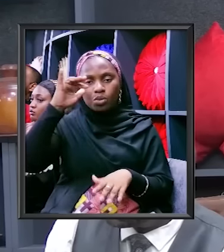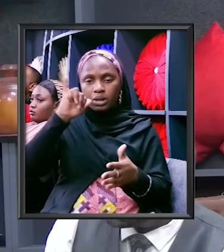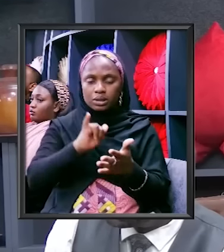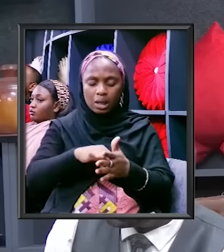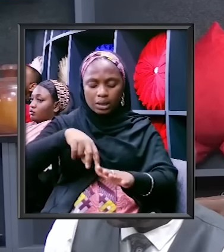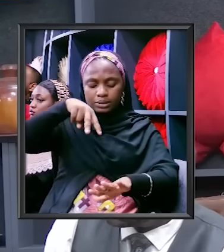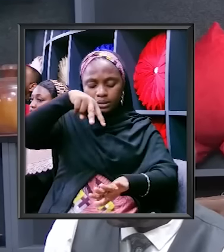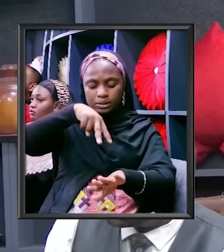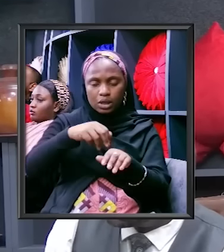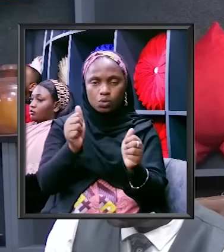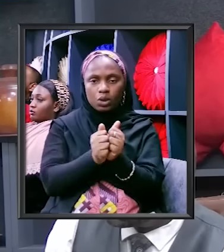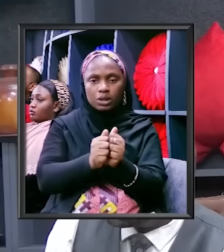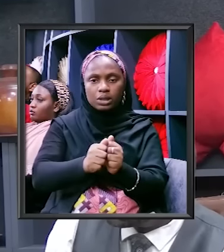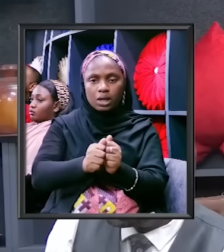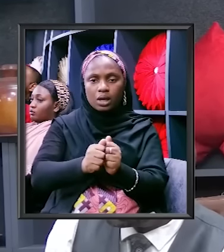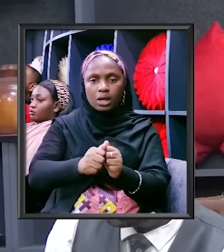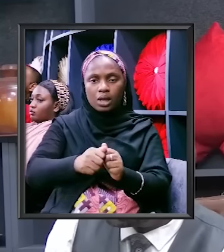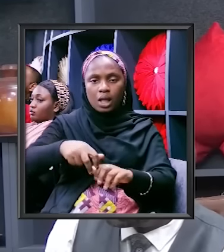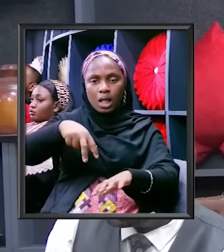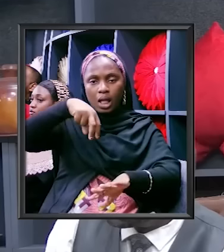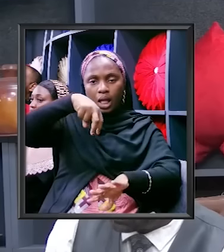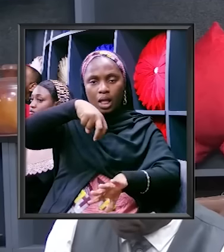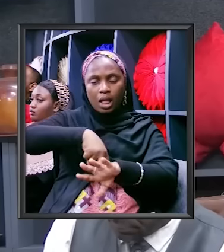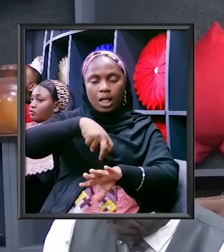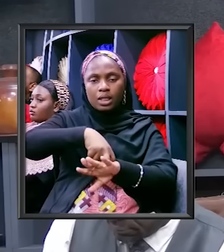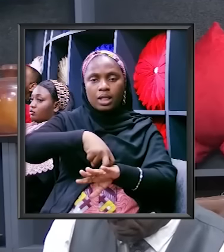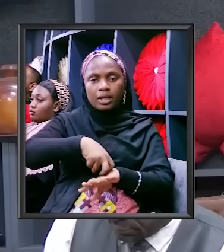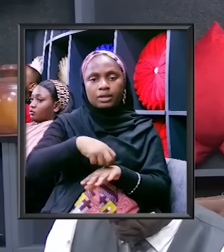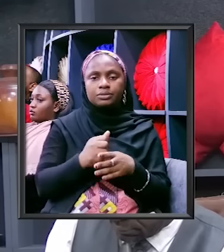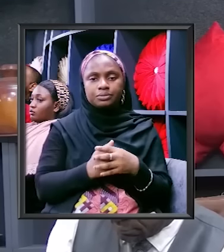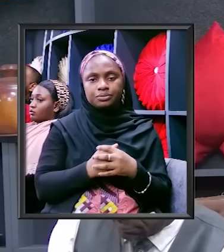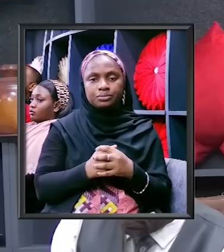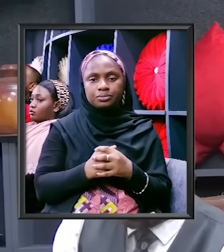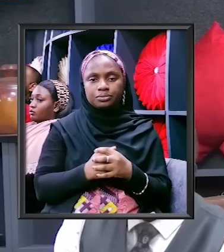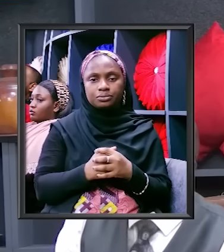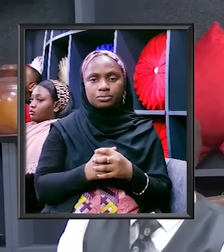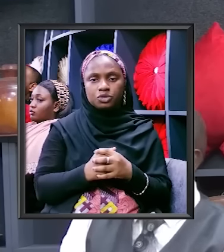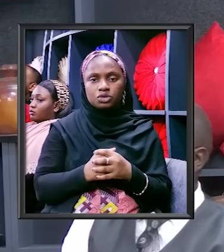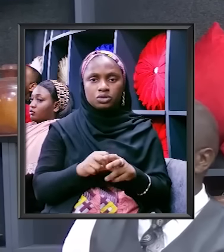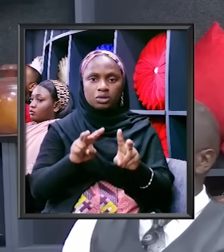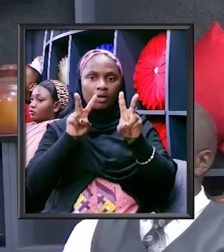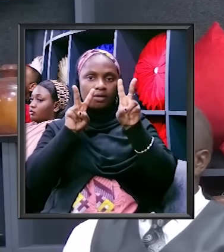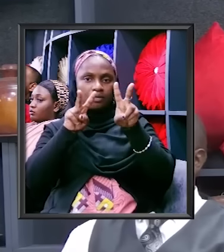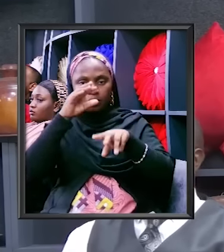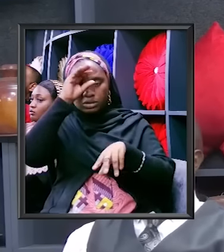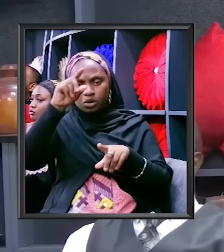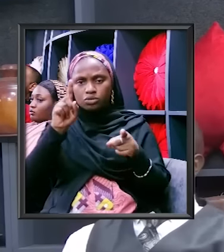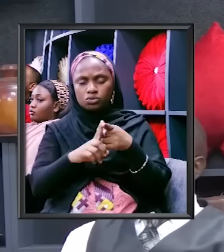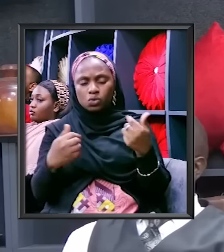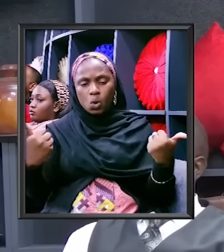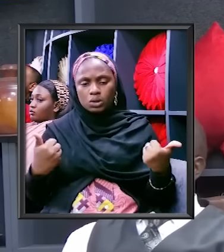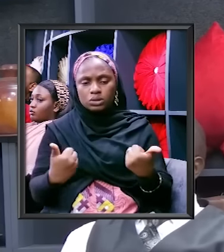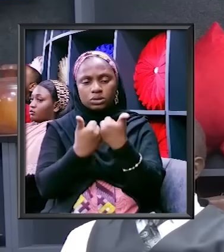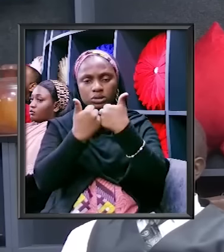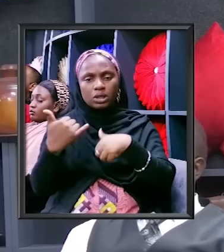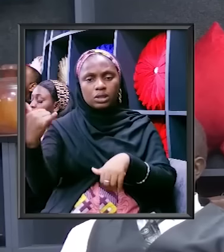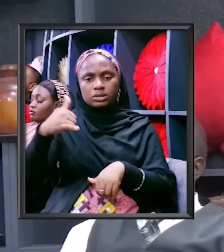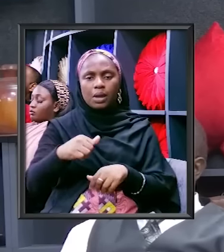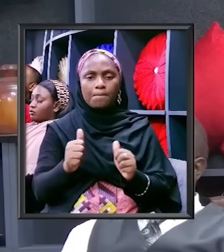her leg. Even when she did for Senate, she did face men, they challenge them.